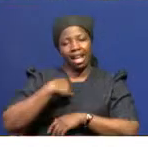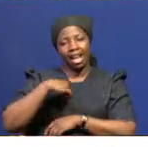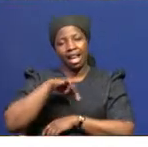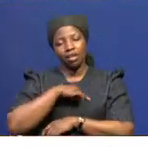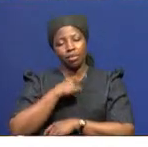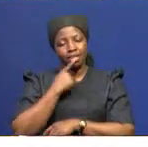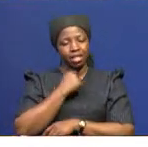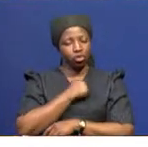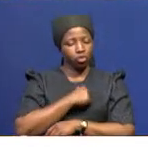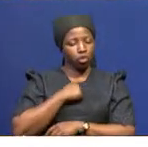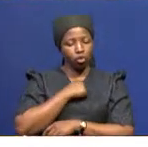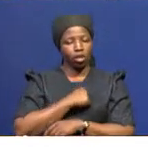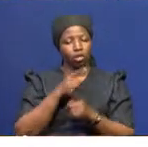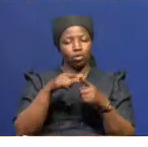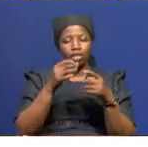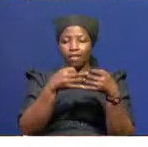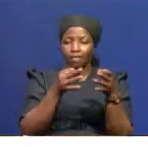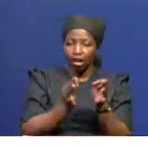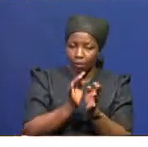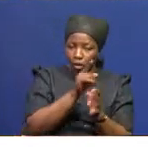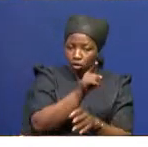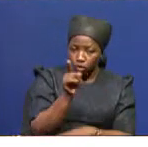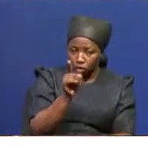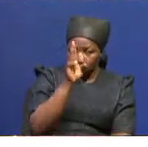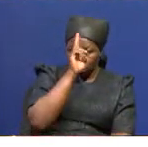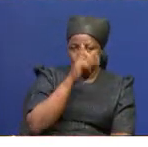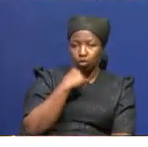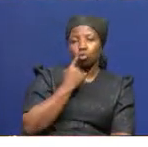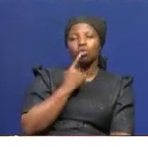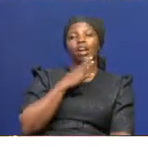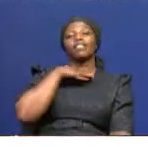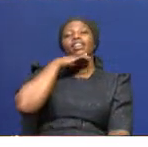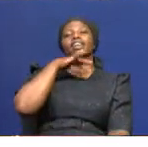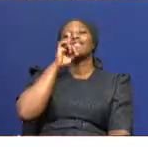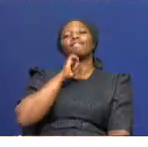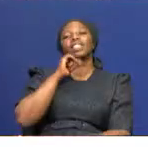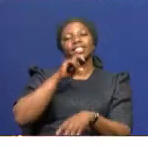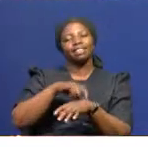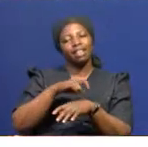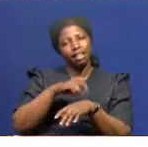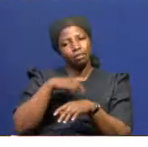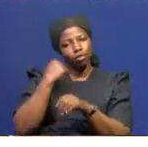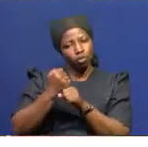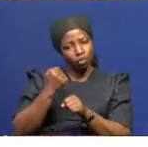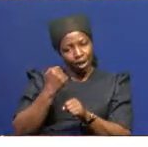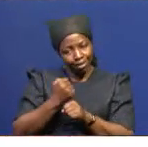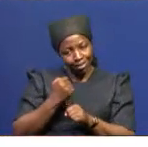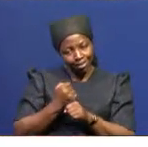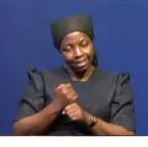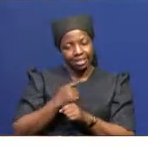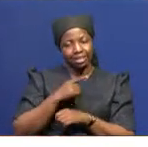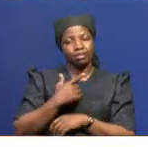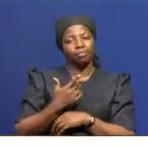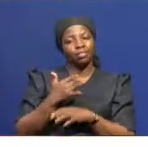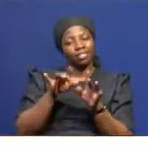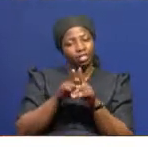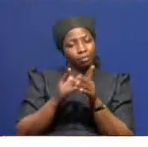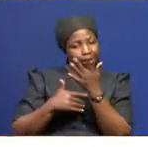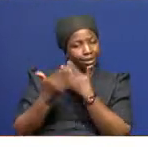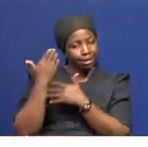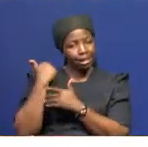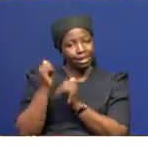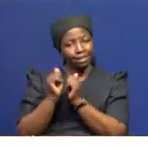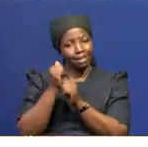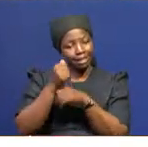the families of those officers who have lost their lives in the line of duty. Regrettably, in the last 10